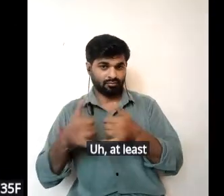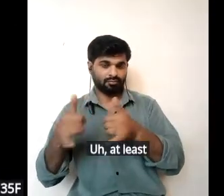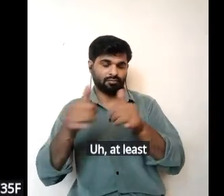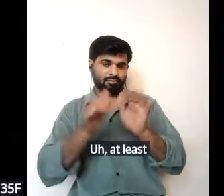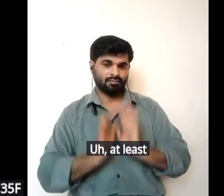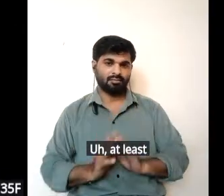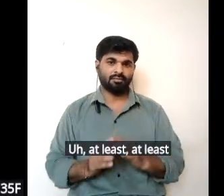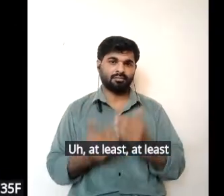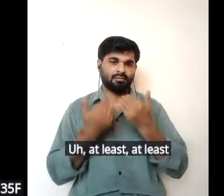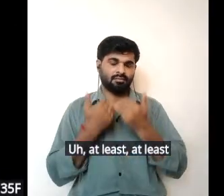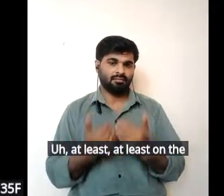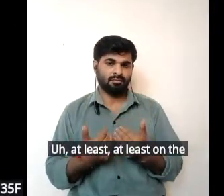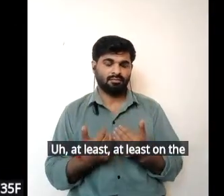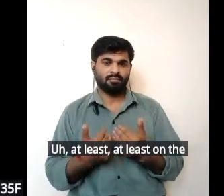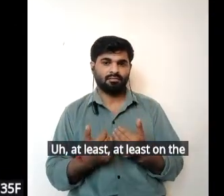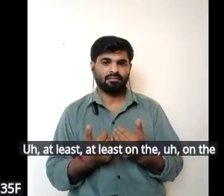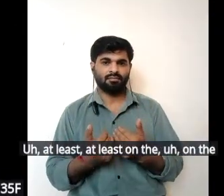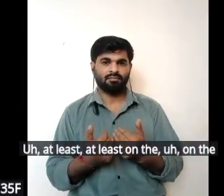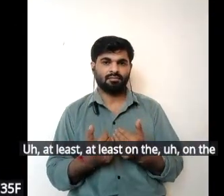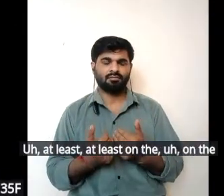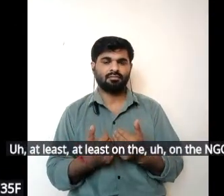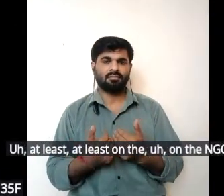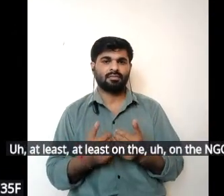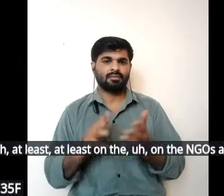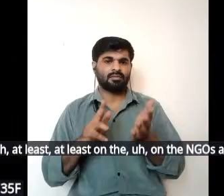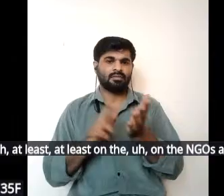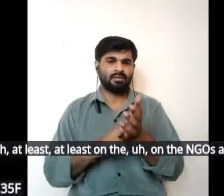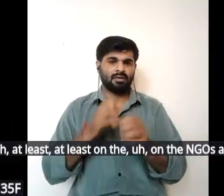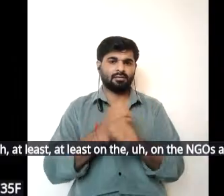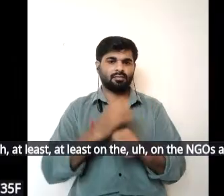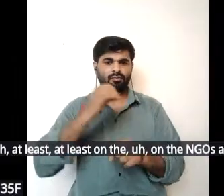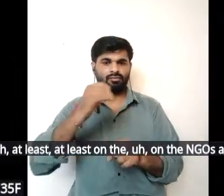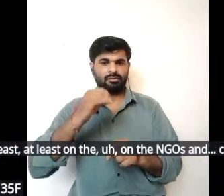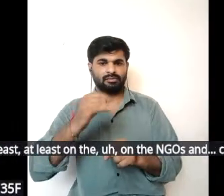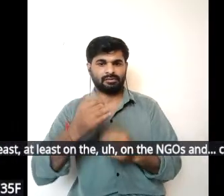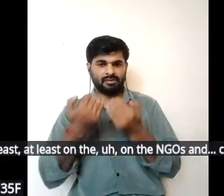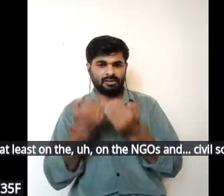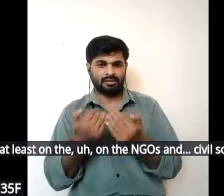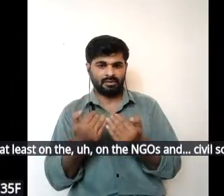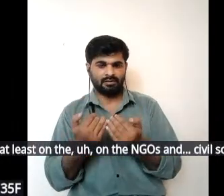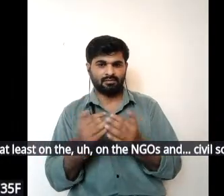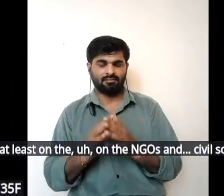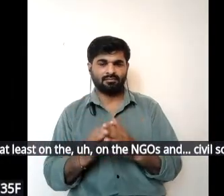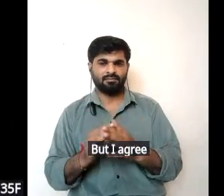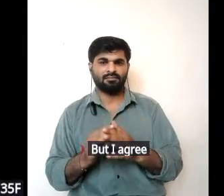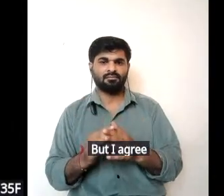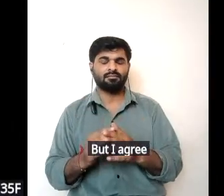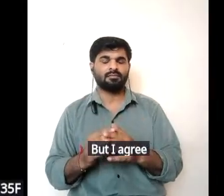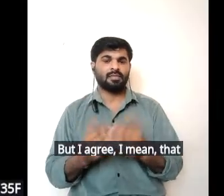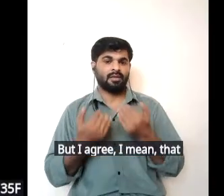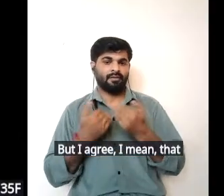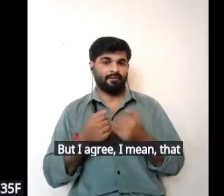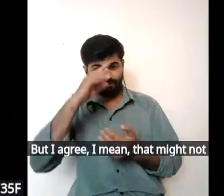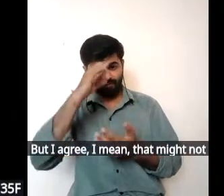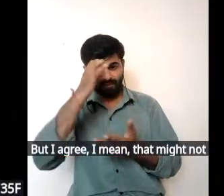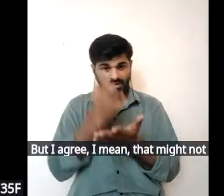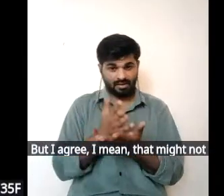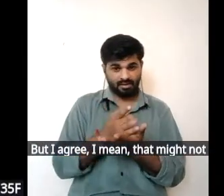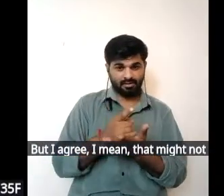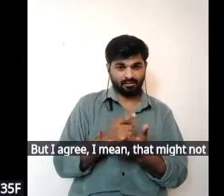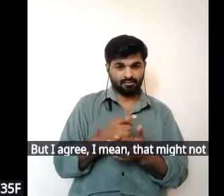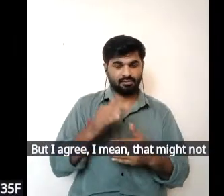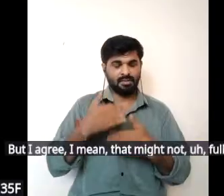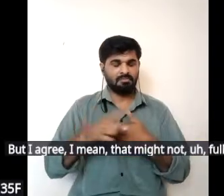at least on the NGOs and civil society part of it. But I agree. That might not